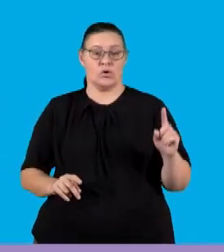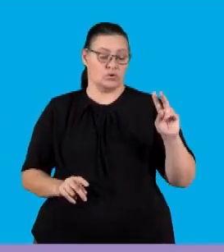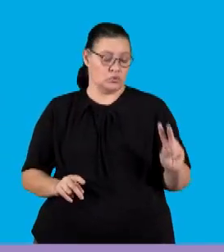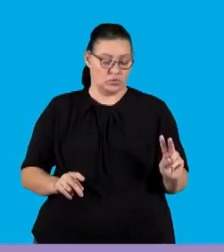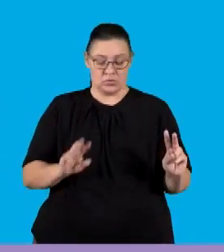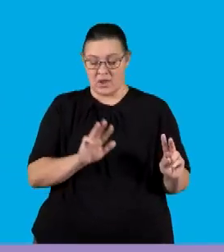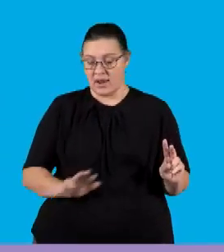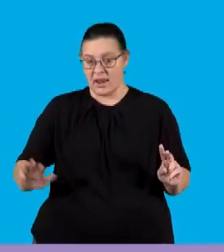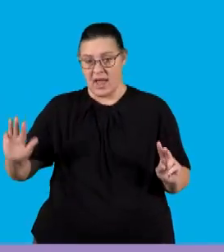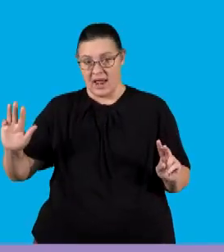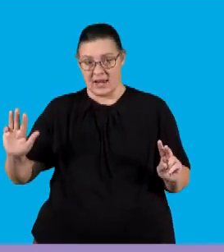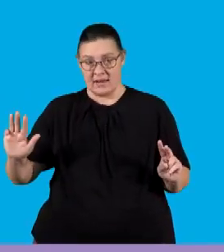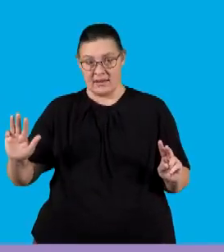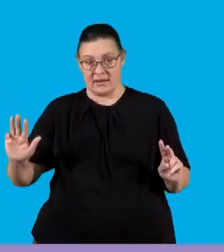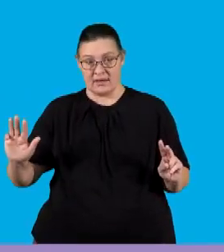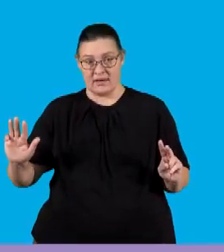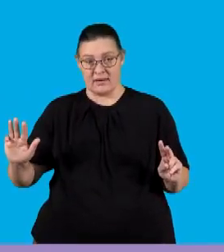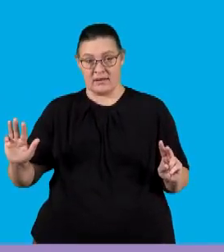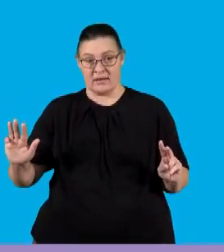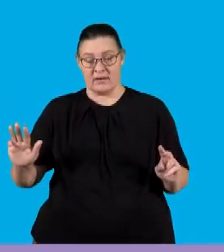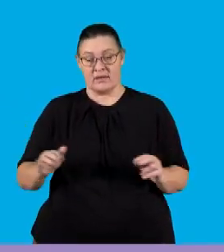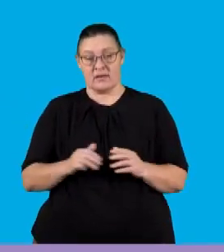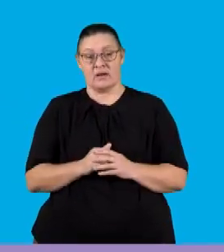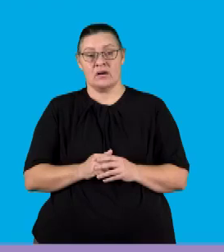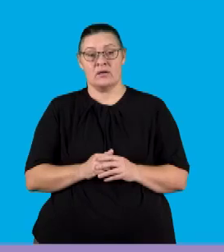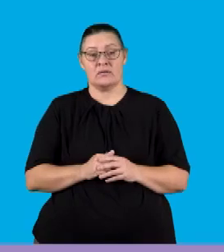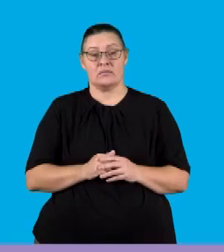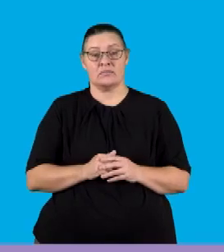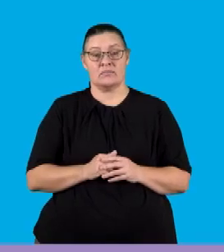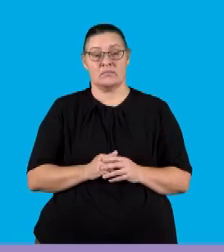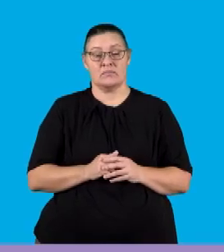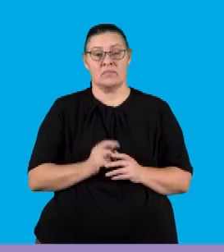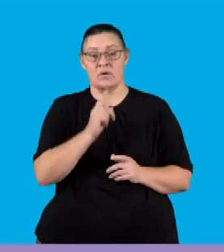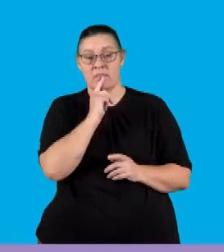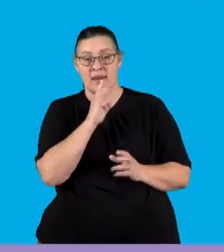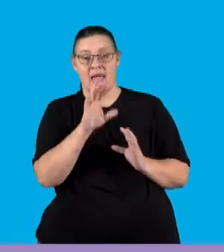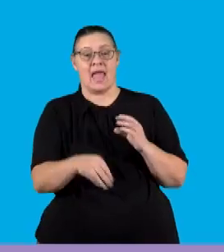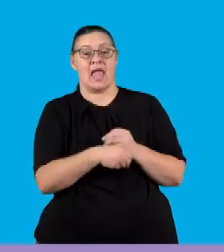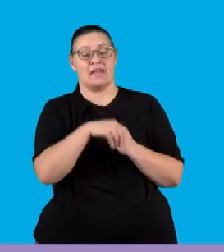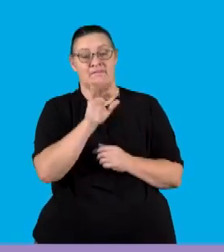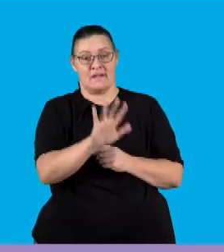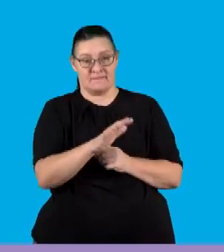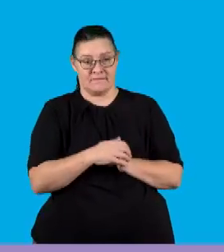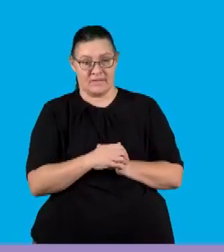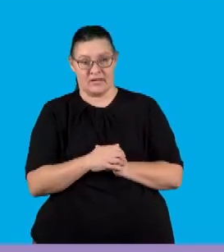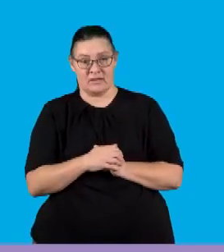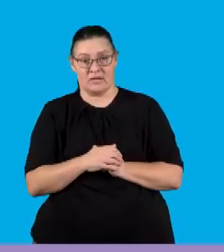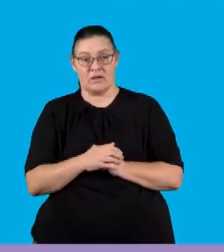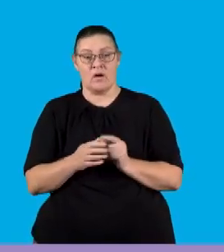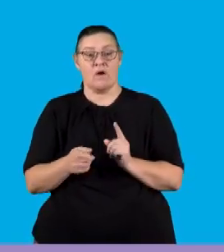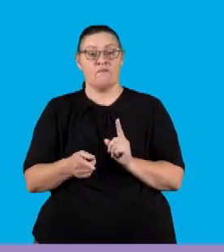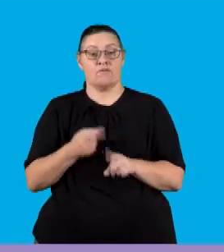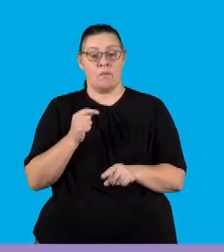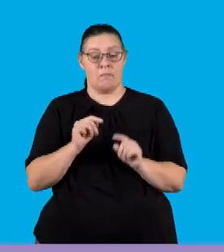on to the next number, we have been given, that is, we add 5. Then